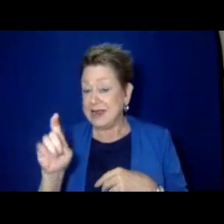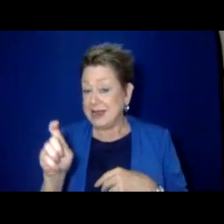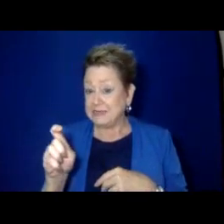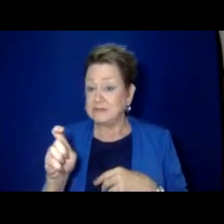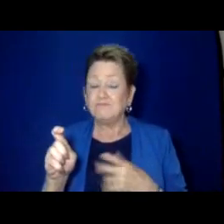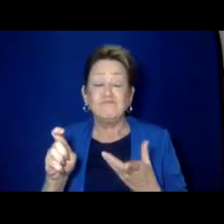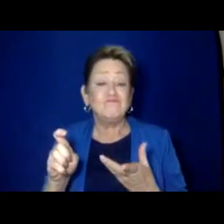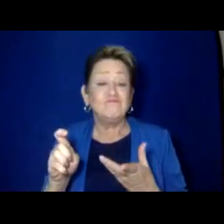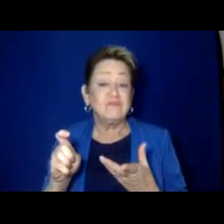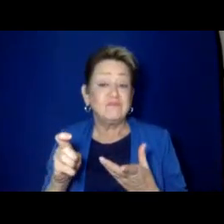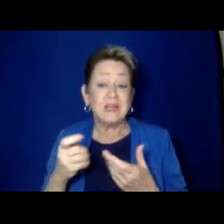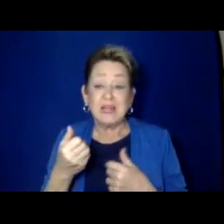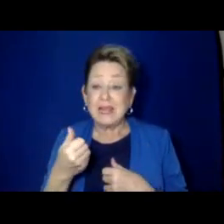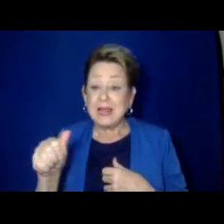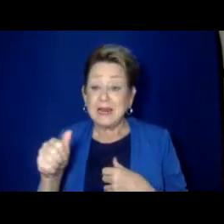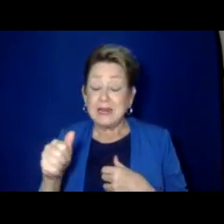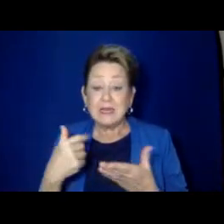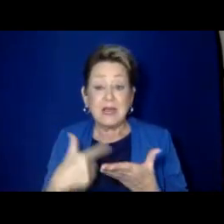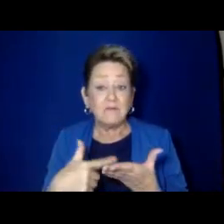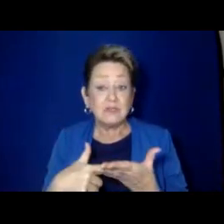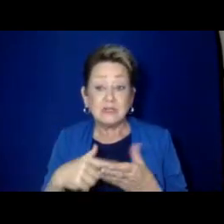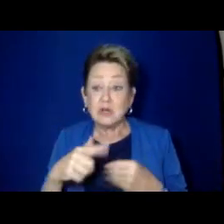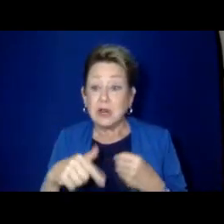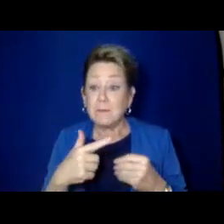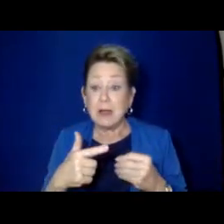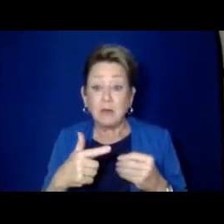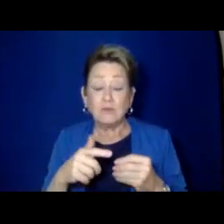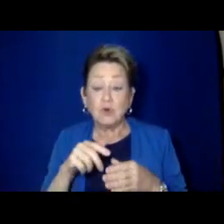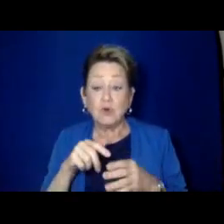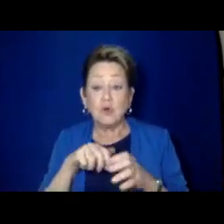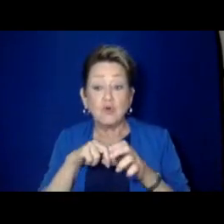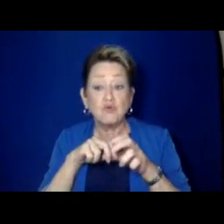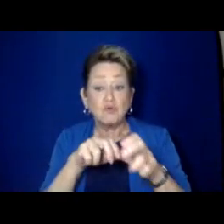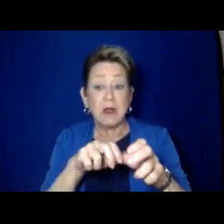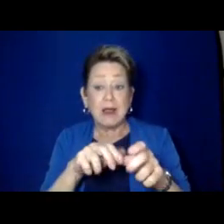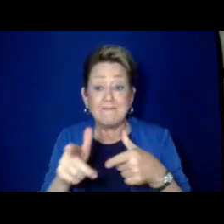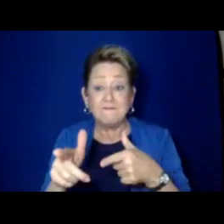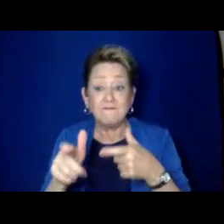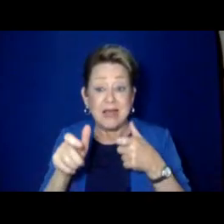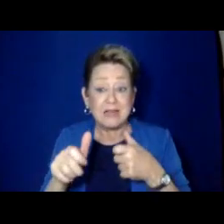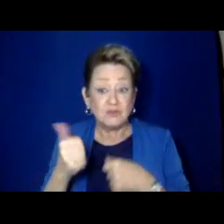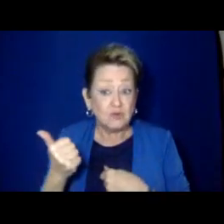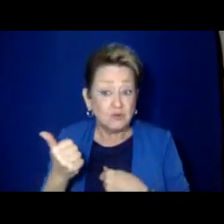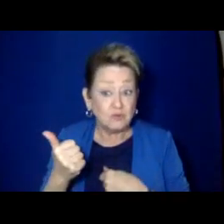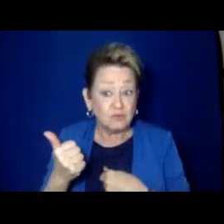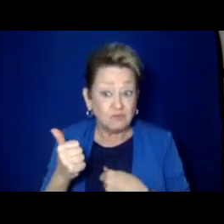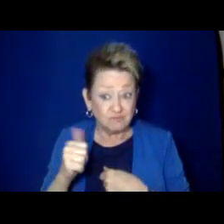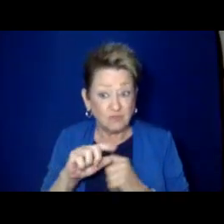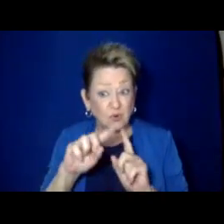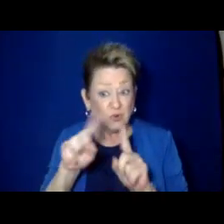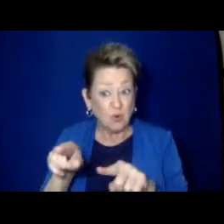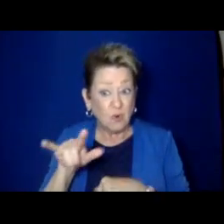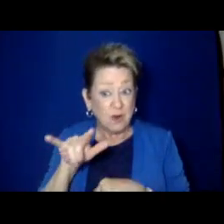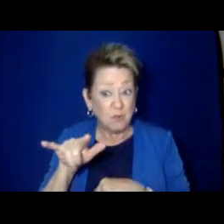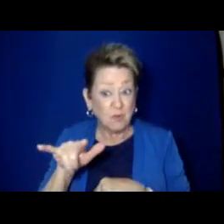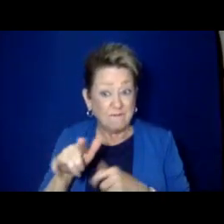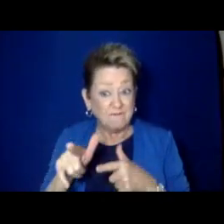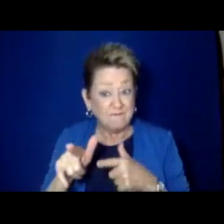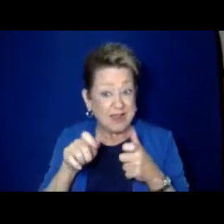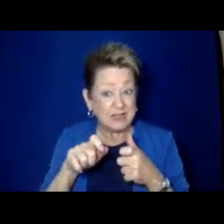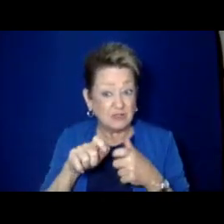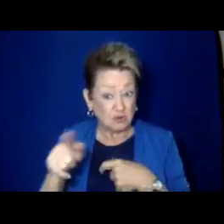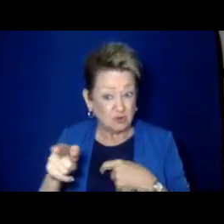there's any conversations about how to actually make that ride faster for folks who are getting to the airport, because I